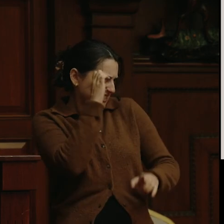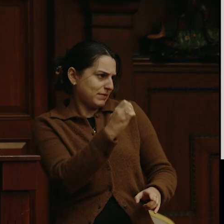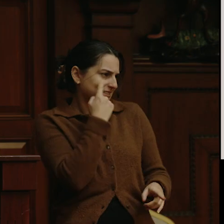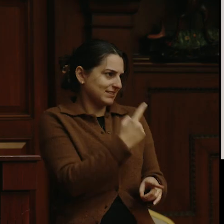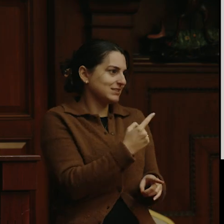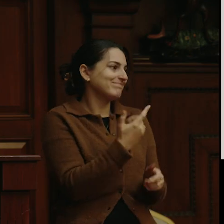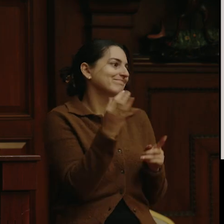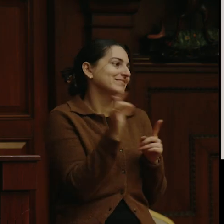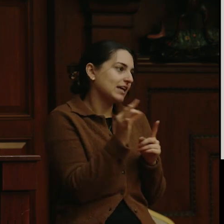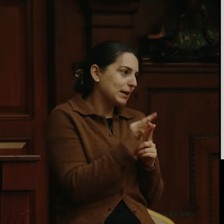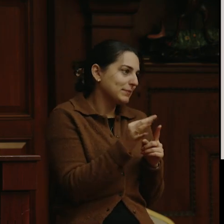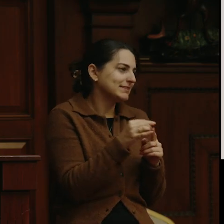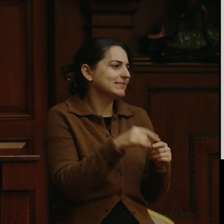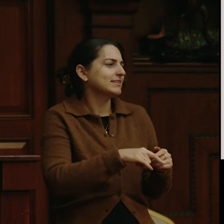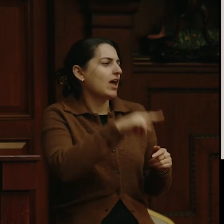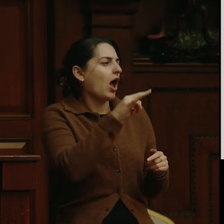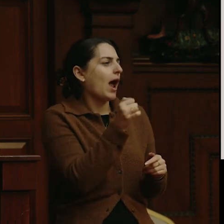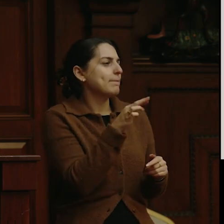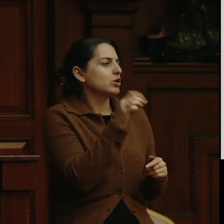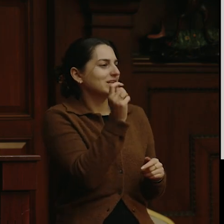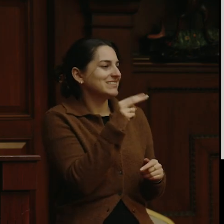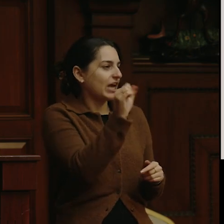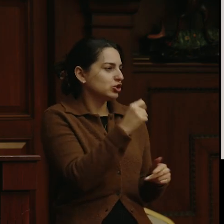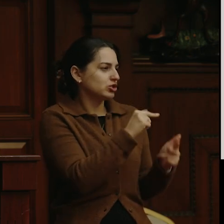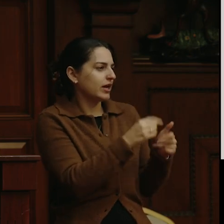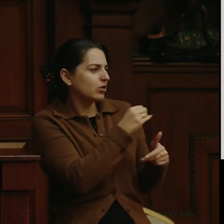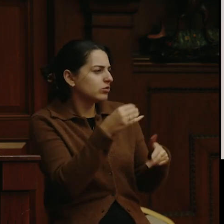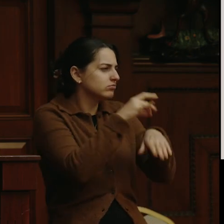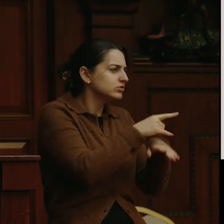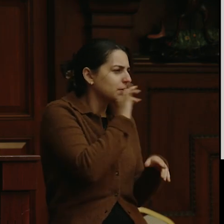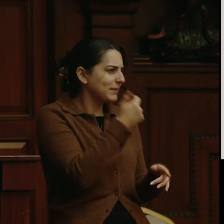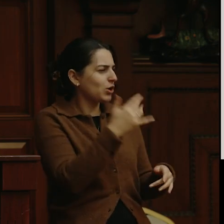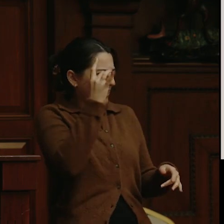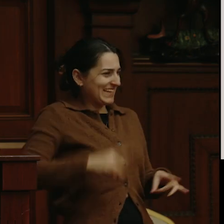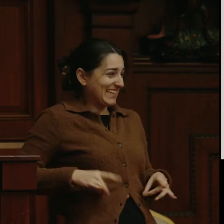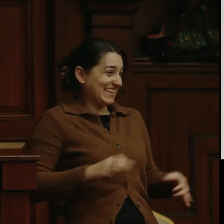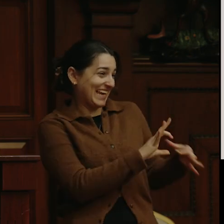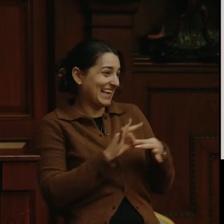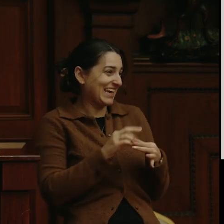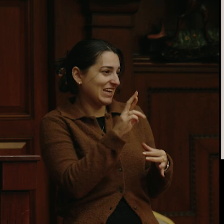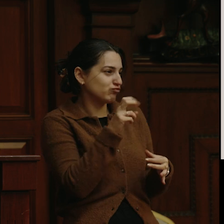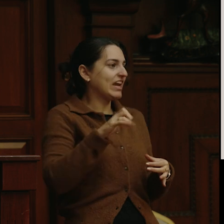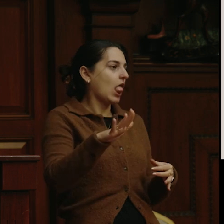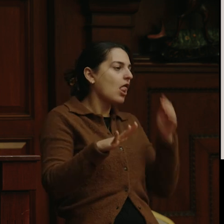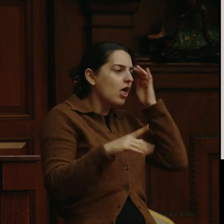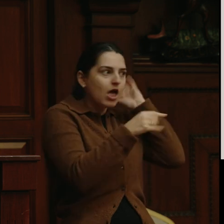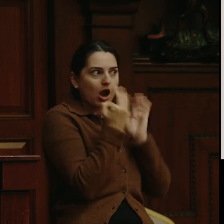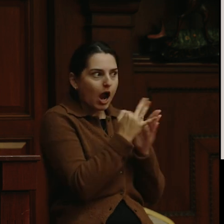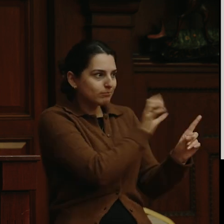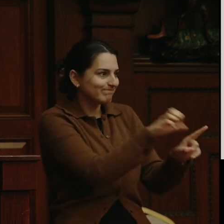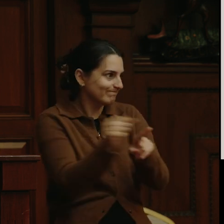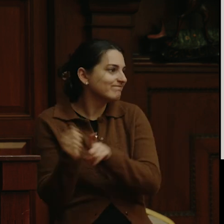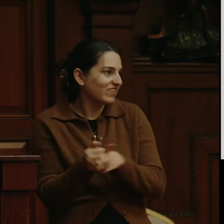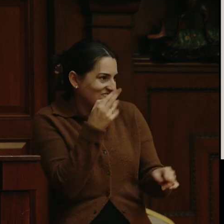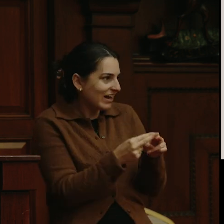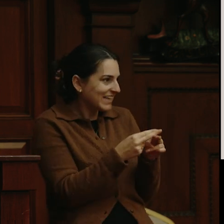that diabetes, hypertension, and glomerular disorder, a kind of kidney condition, were the most common when we looked across all